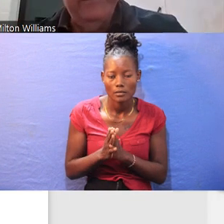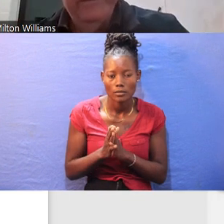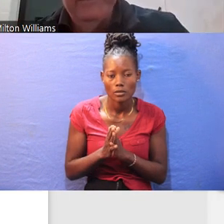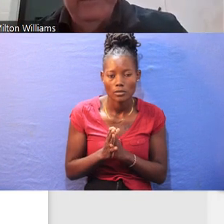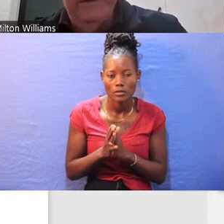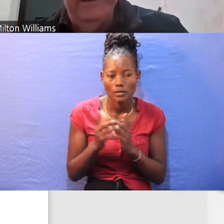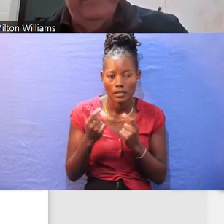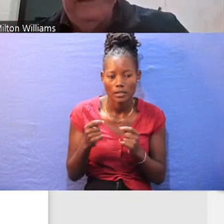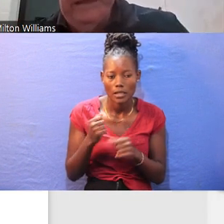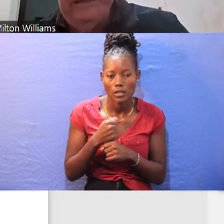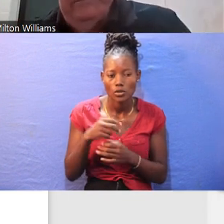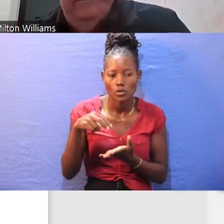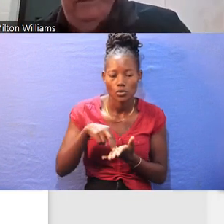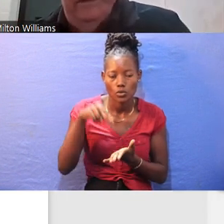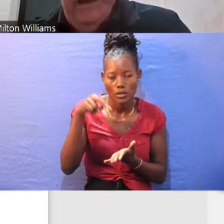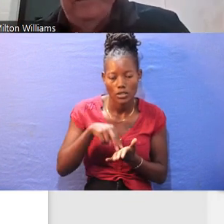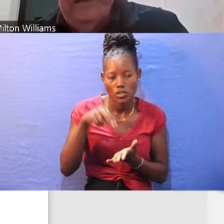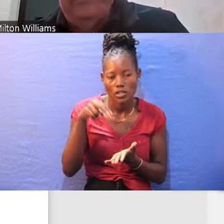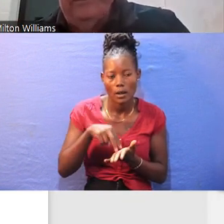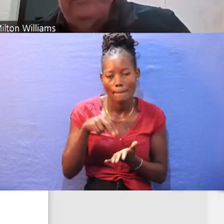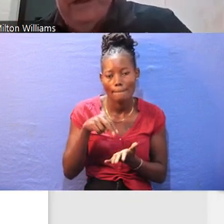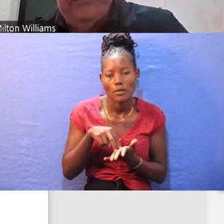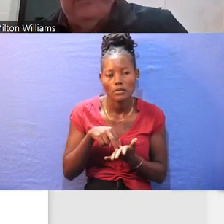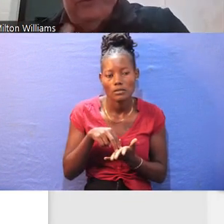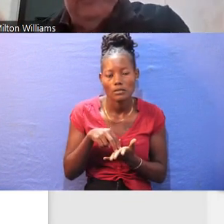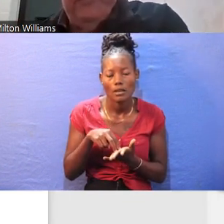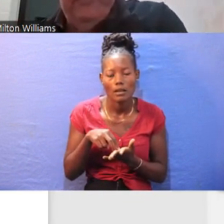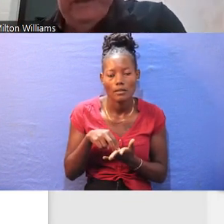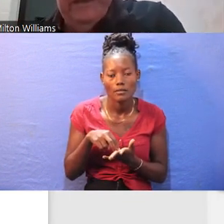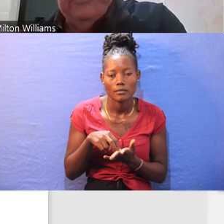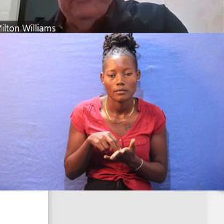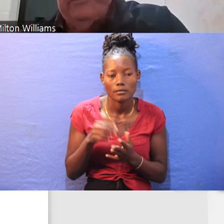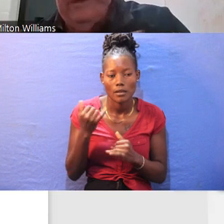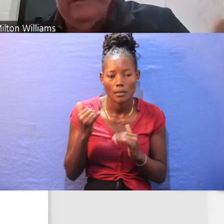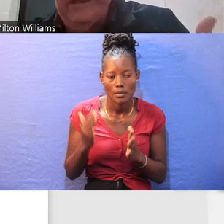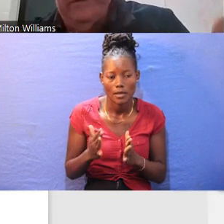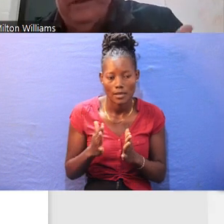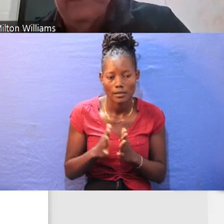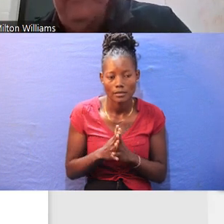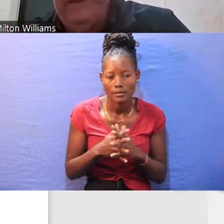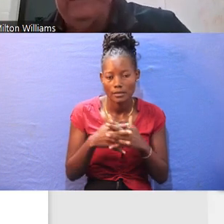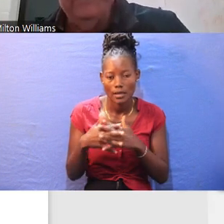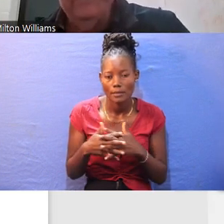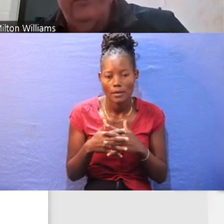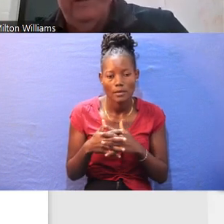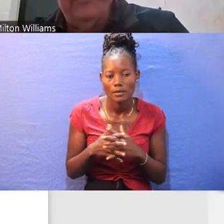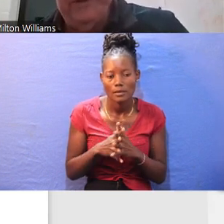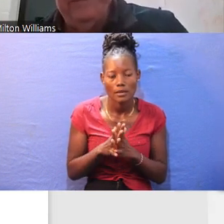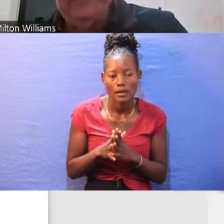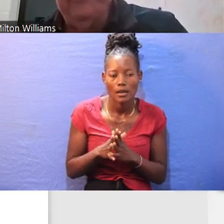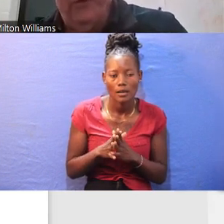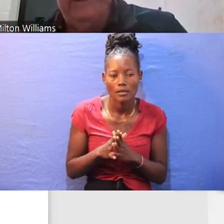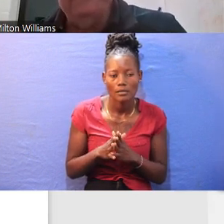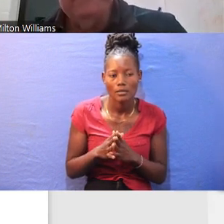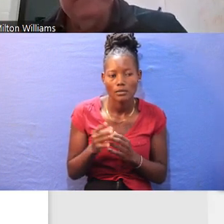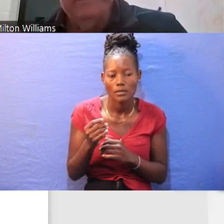of the elite athletes in the United States. We use feet and inches, would be 10 or 11 feet, or about 3